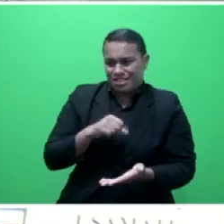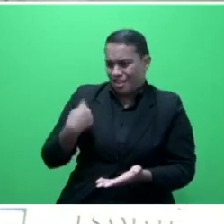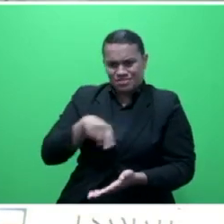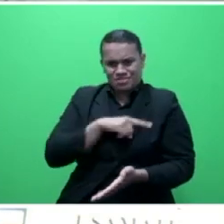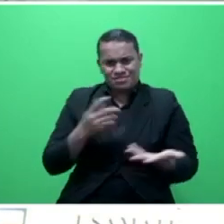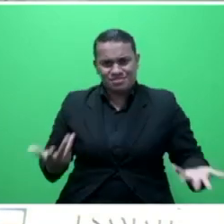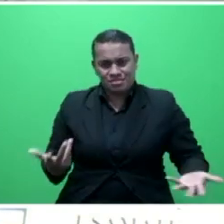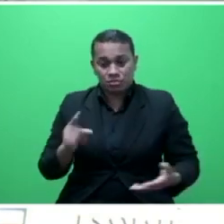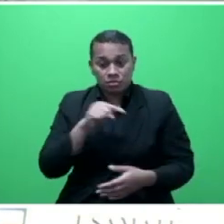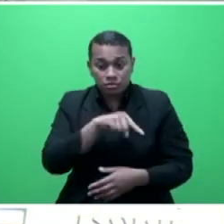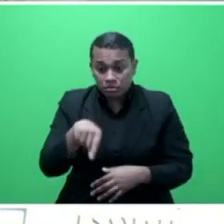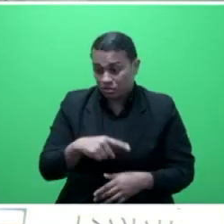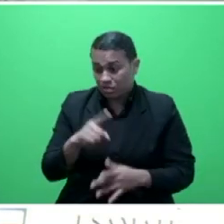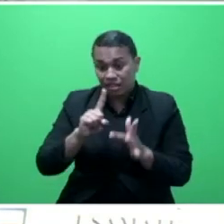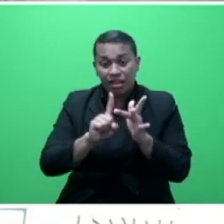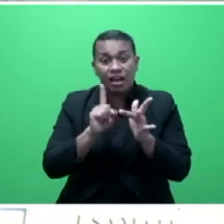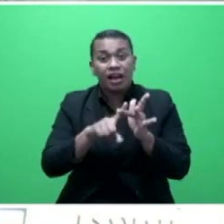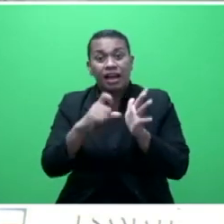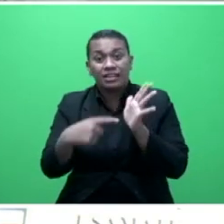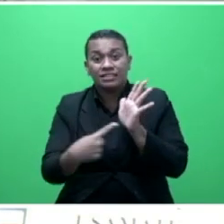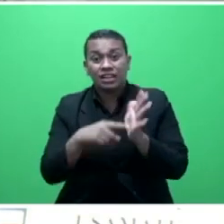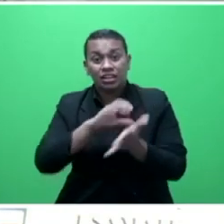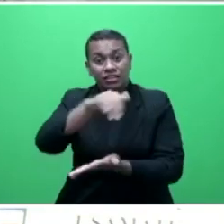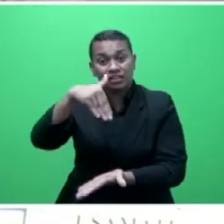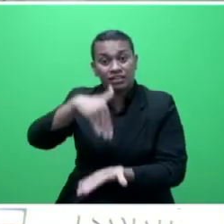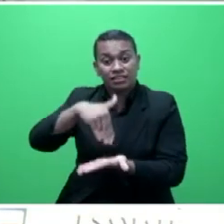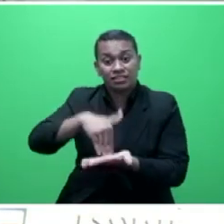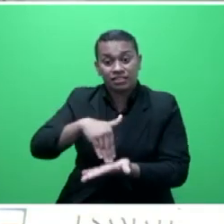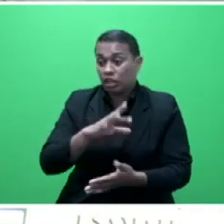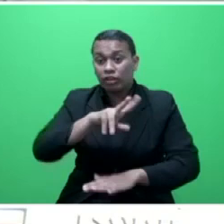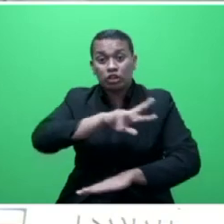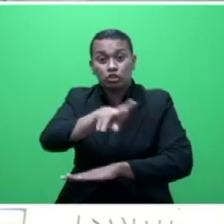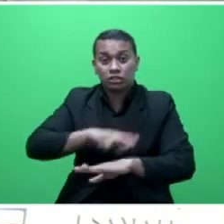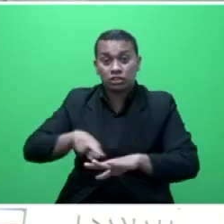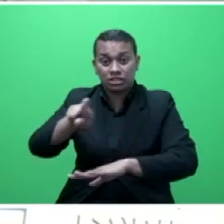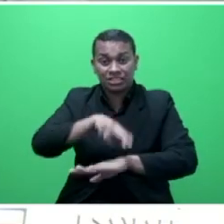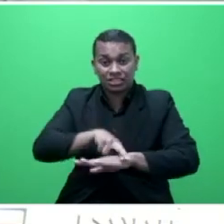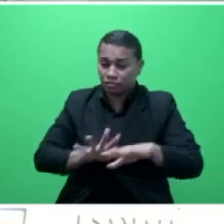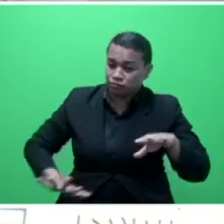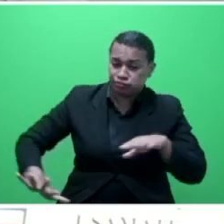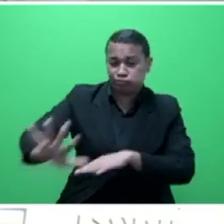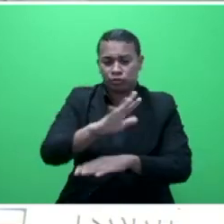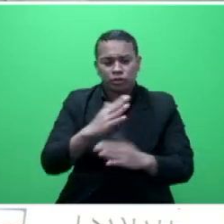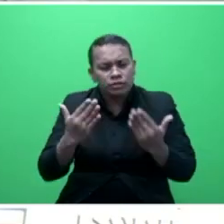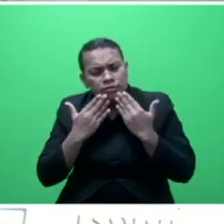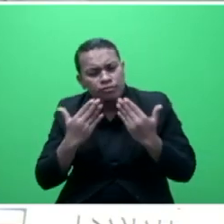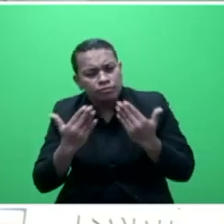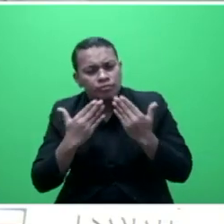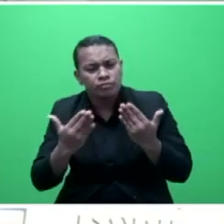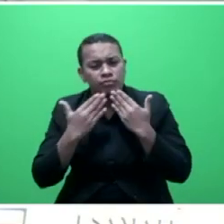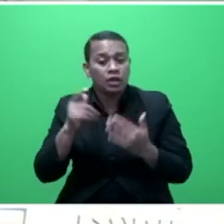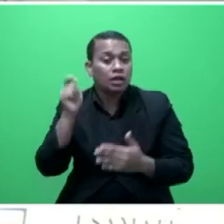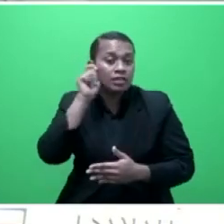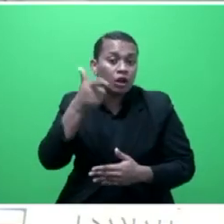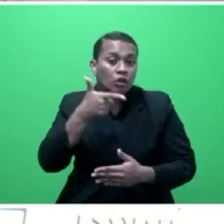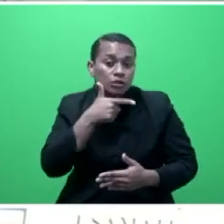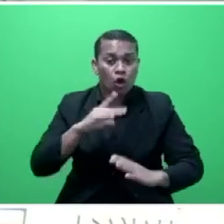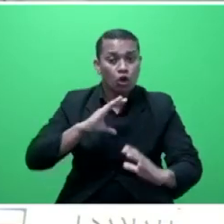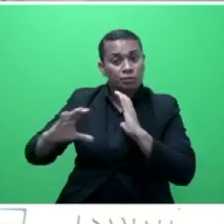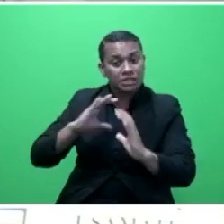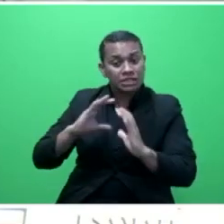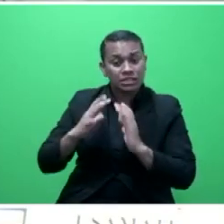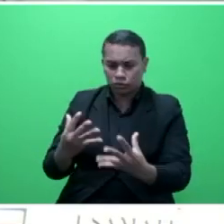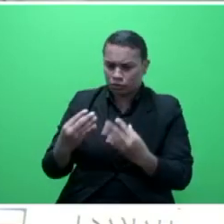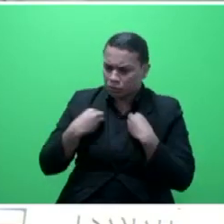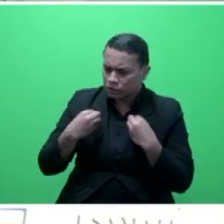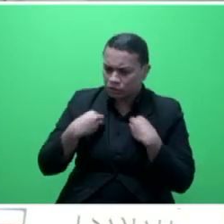as the ICT hub of the Pacific. Mr. Speaker, I'd like to personally thank our telecom companies for their active participation in shaping